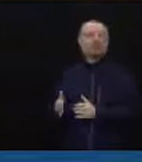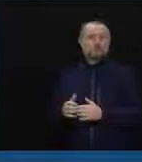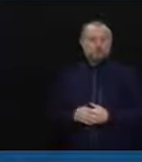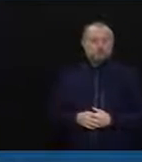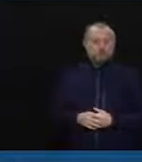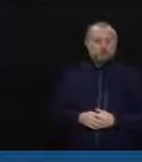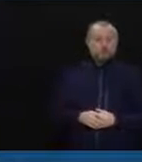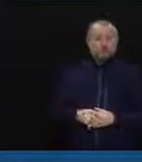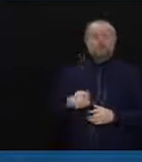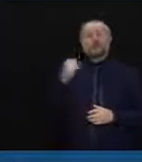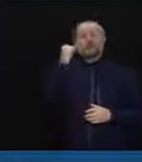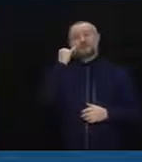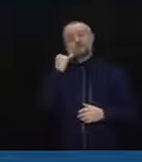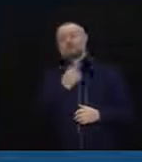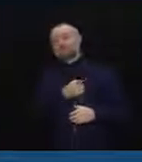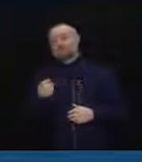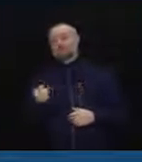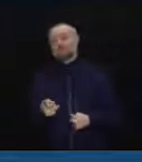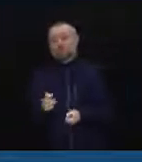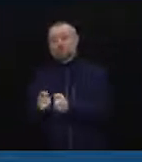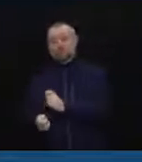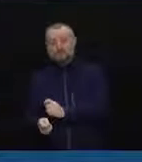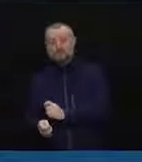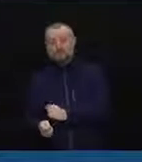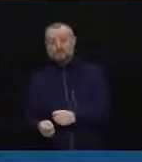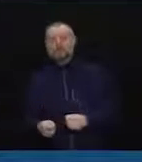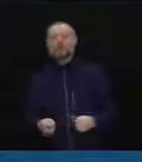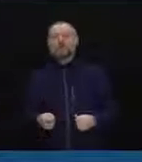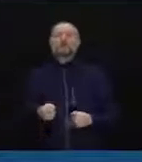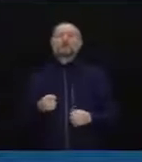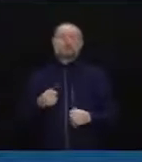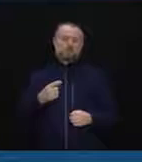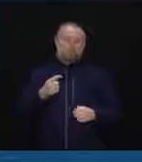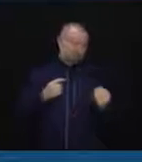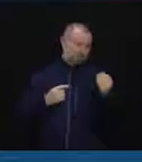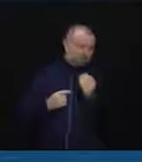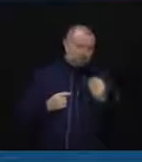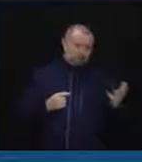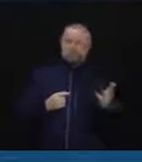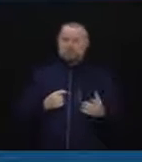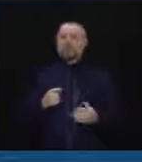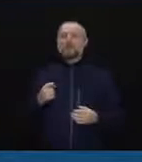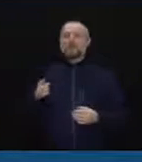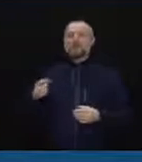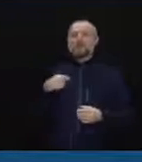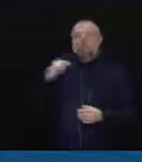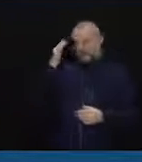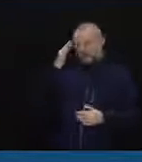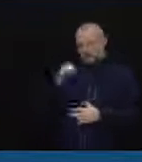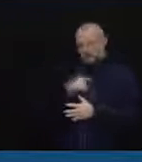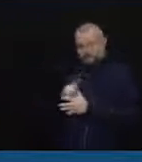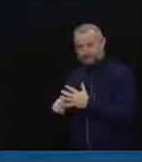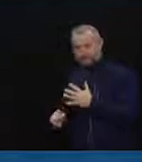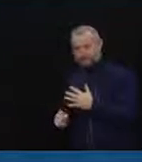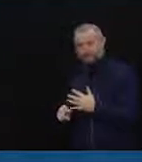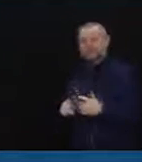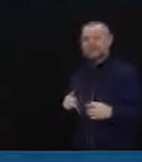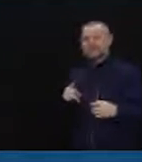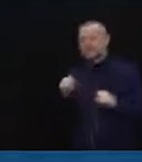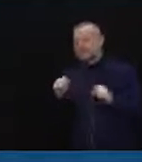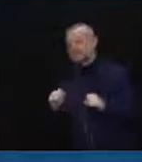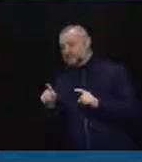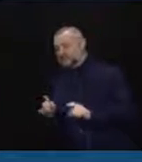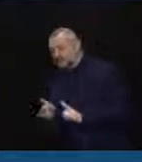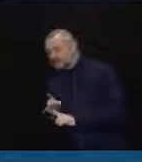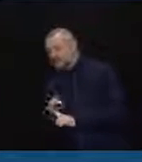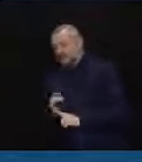that parents will know, when we know, all the factors have been considered. What happens if someone still tests positive? What if it's 20 kids